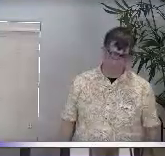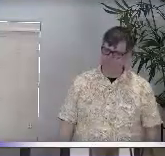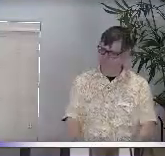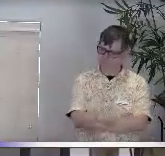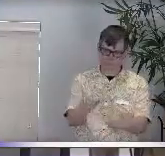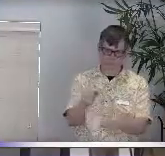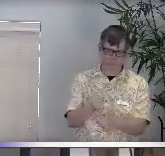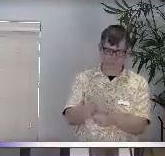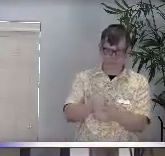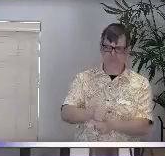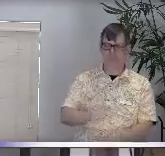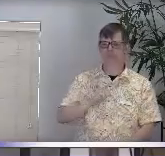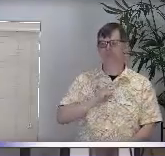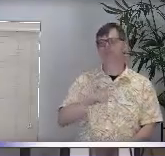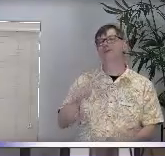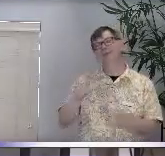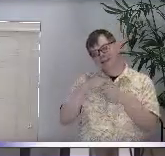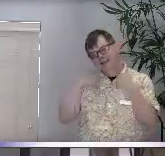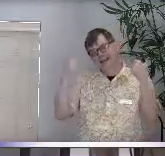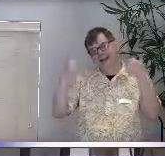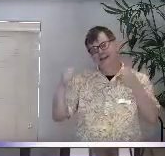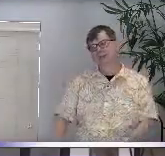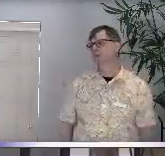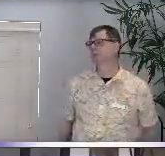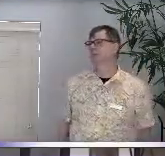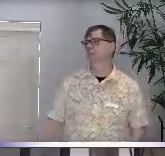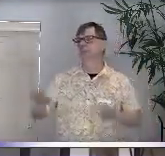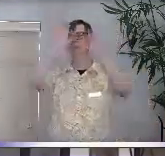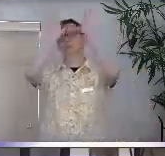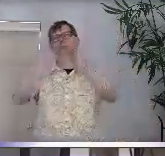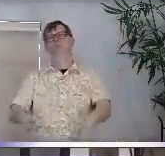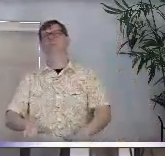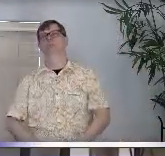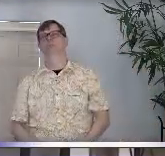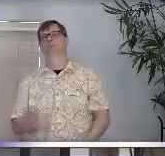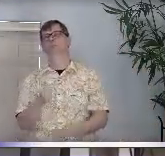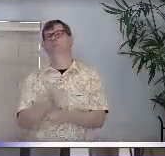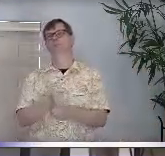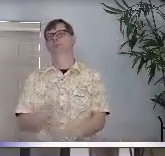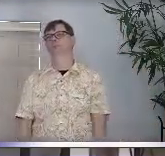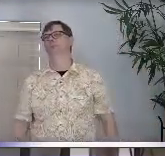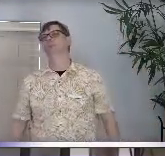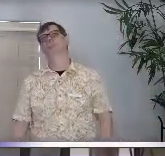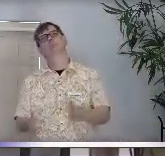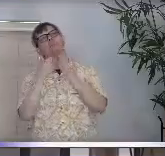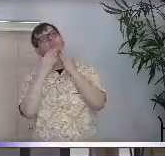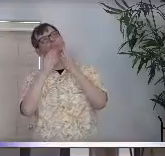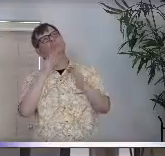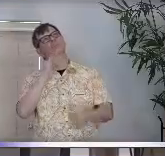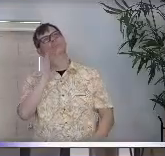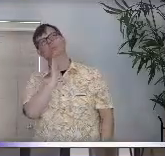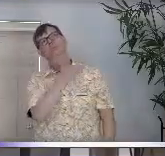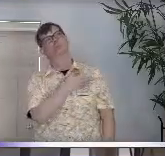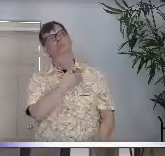happy. Or, hey, you're doing a great job, Tracy, and saying, thanks, because some days I don't feel like I am. And